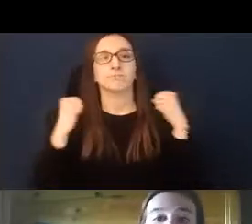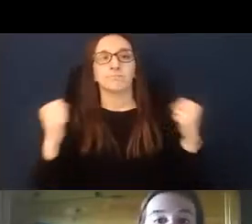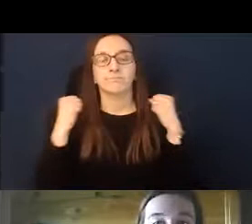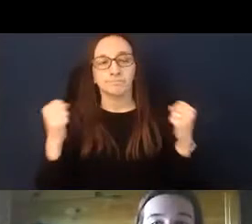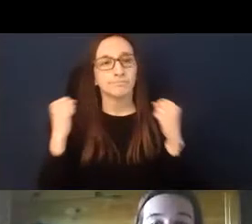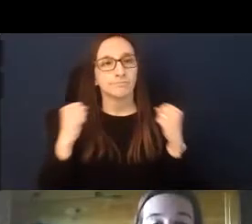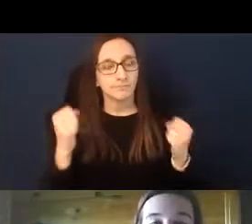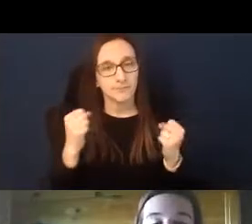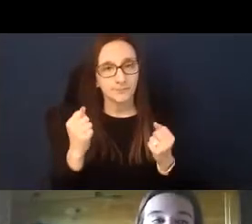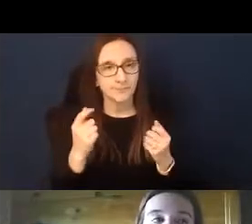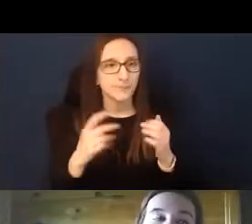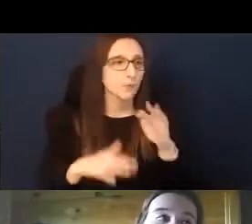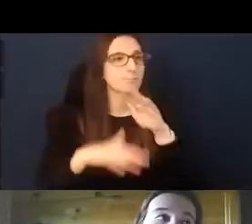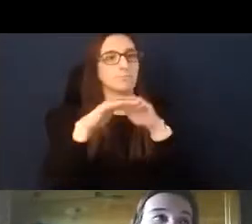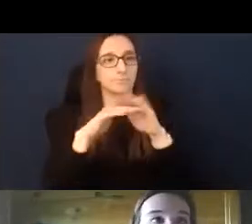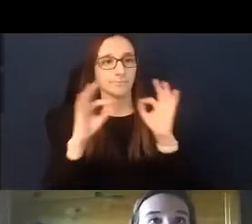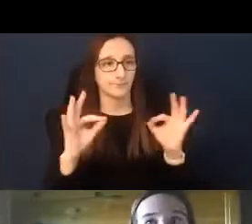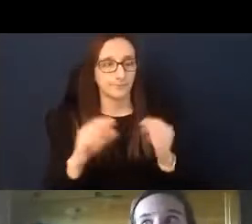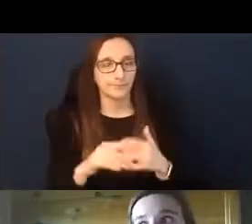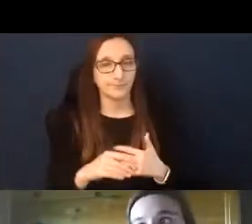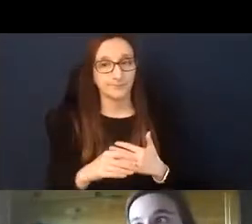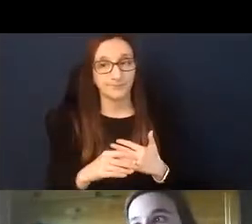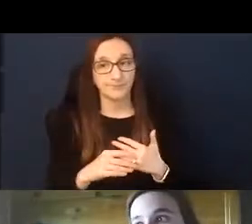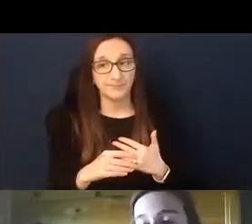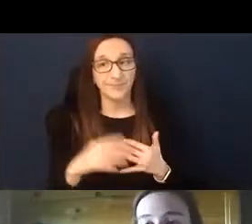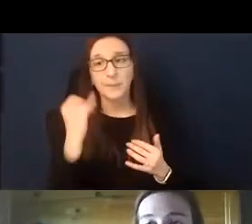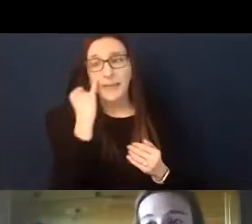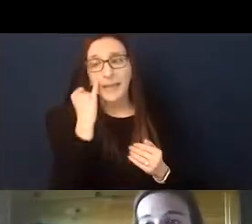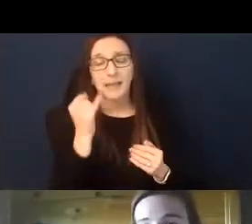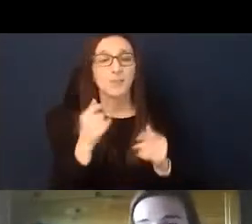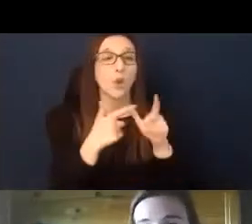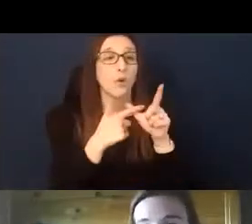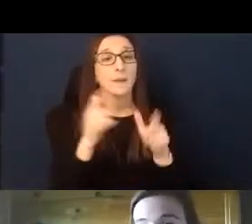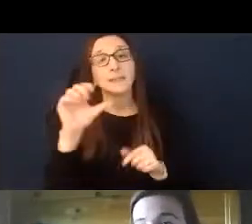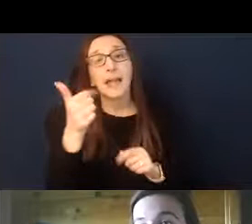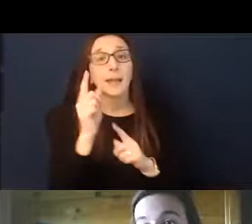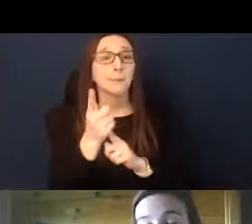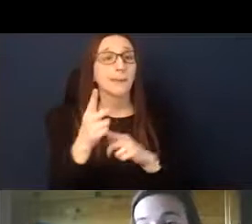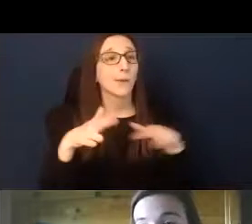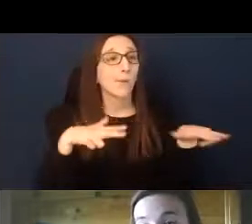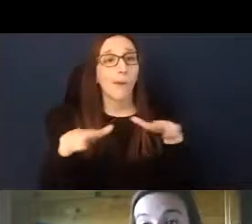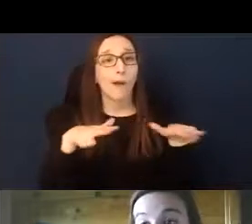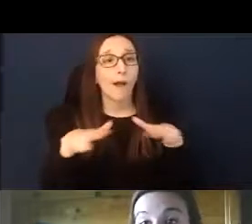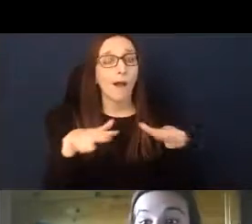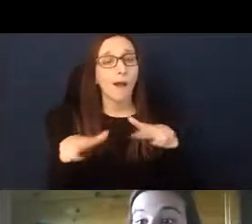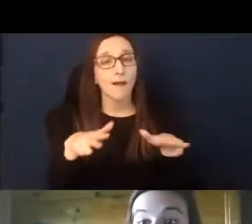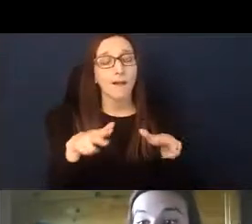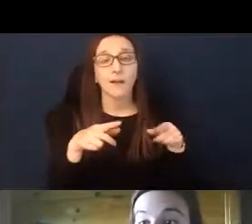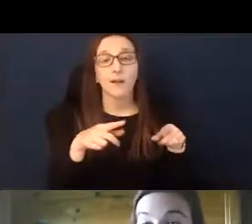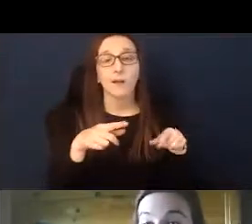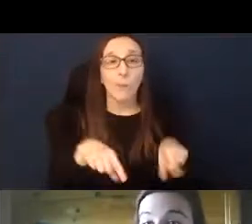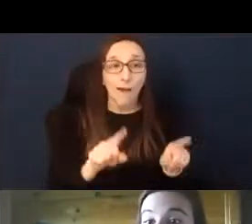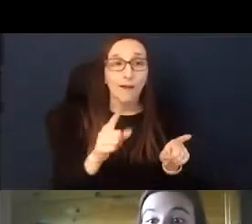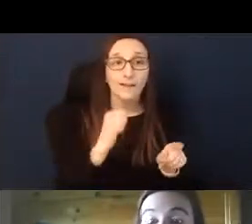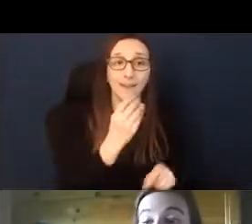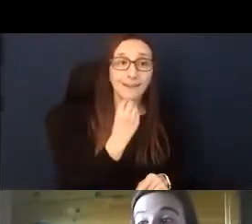your full potential. Now, I mean, if you're going to go for a 10-minute walk fasted, that's probably going to be